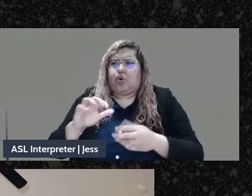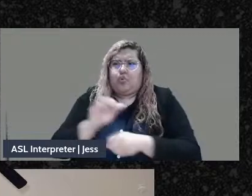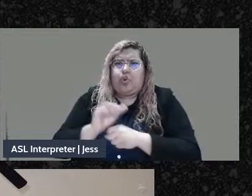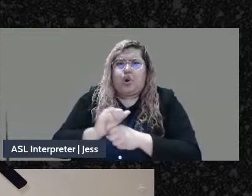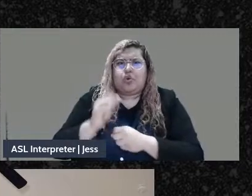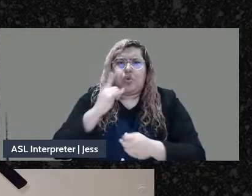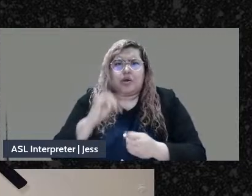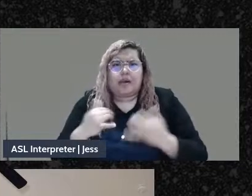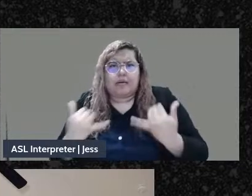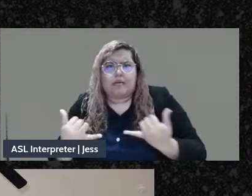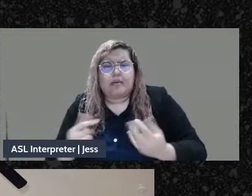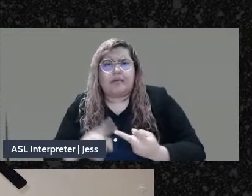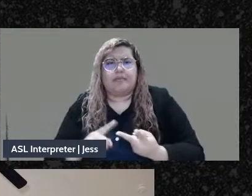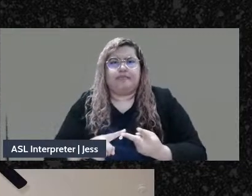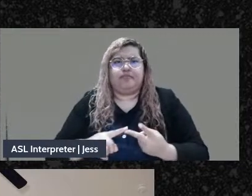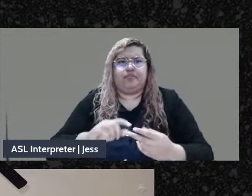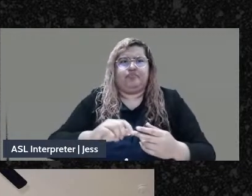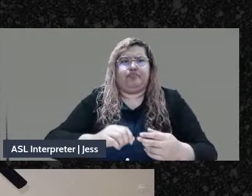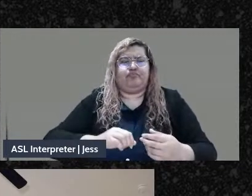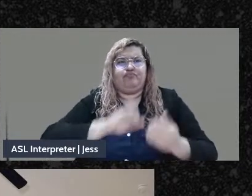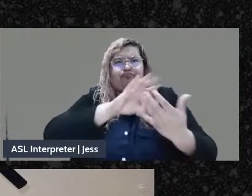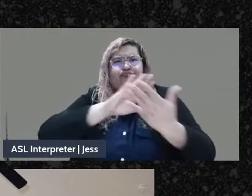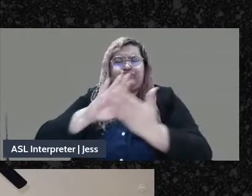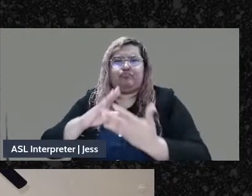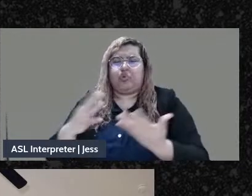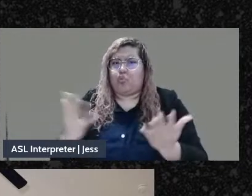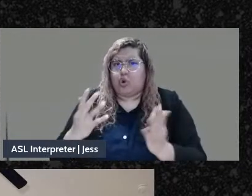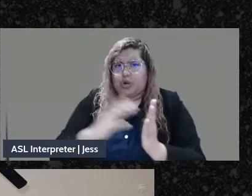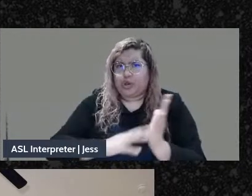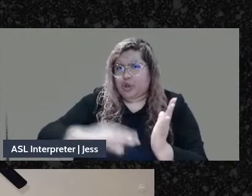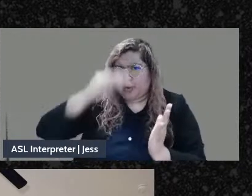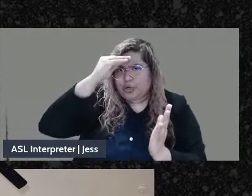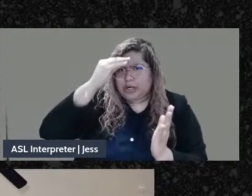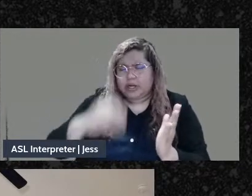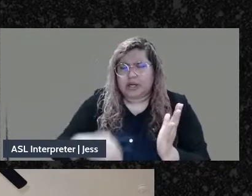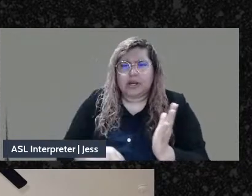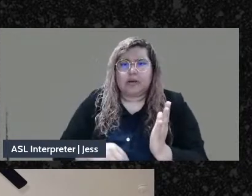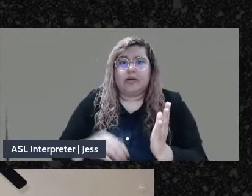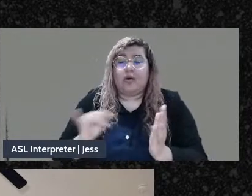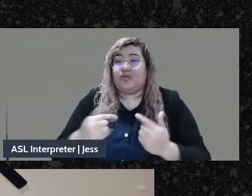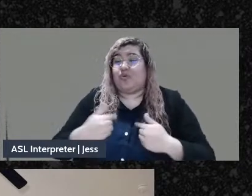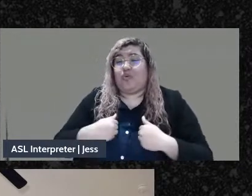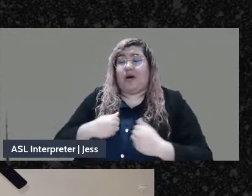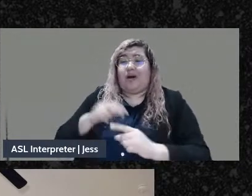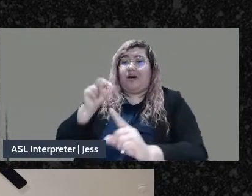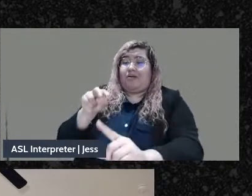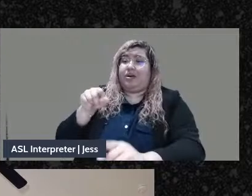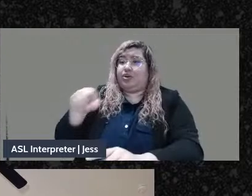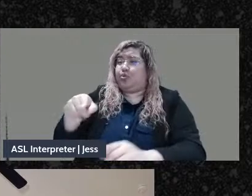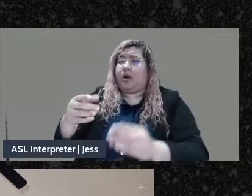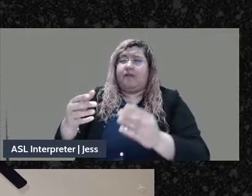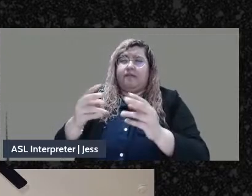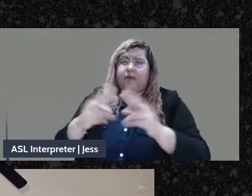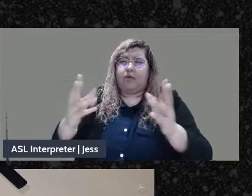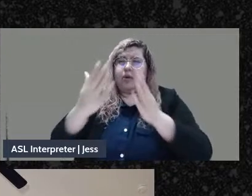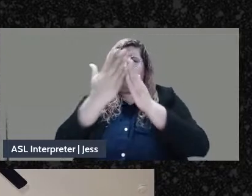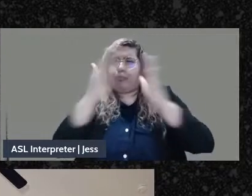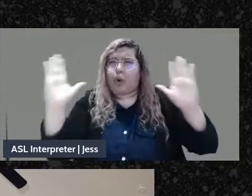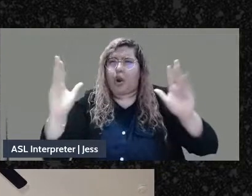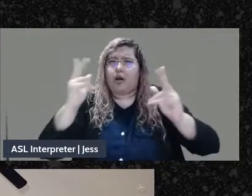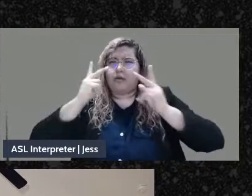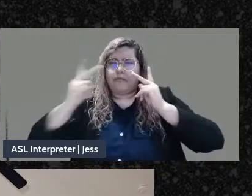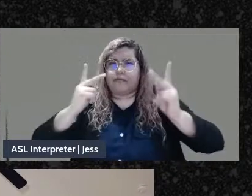are learning in the fights, and especially just like because I think of you as someone who has a really broad view about these